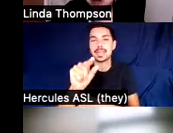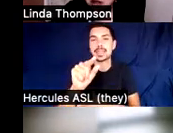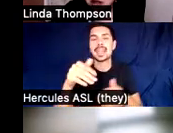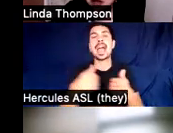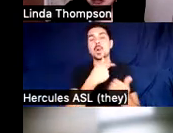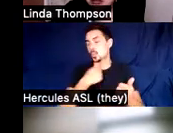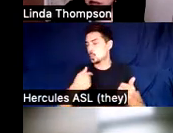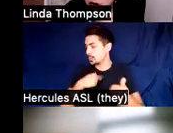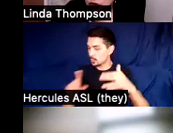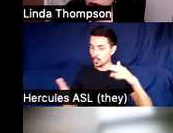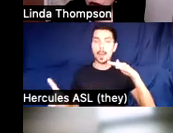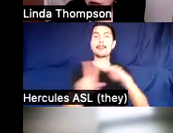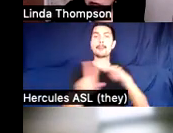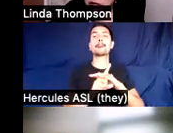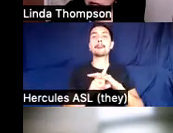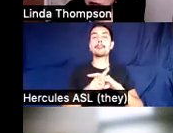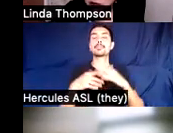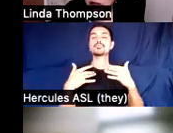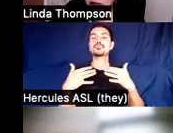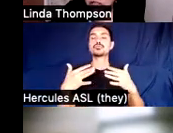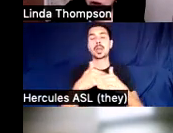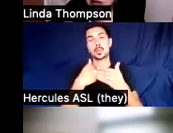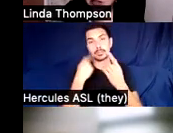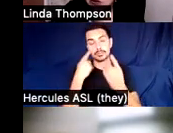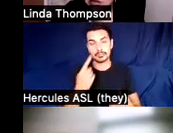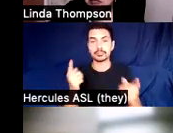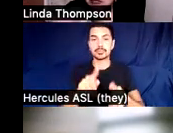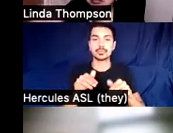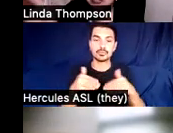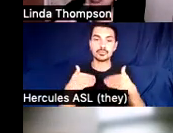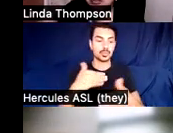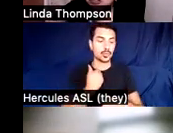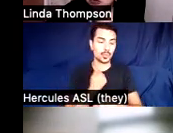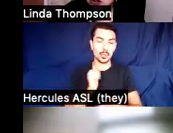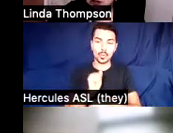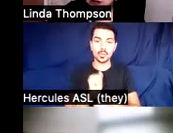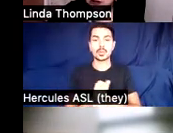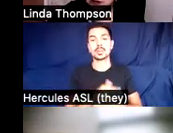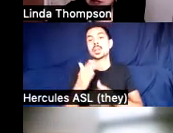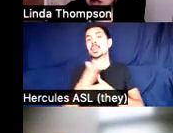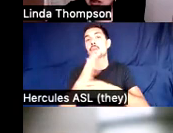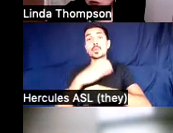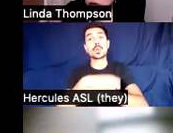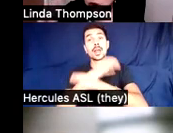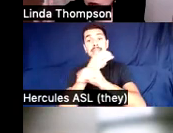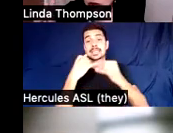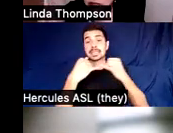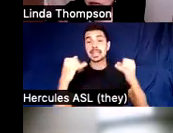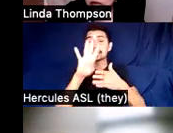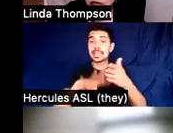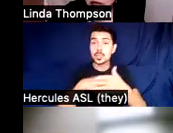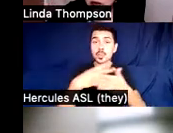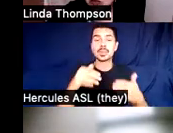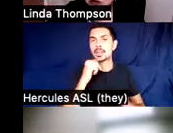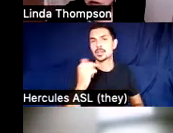agreed upon in our work community, sharing the crisis line schedule, not one